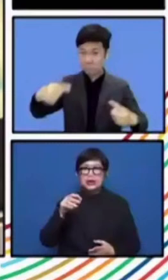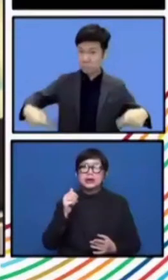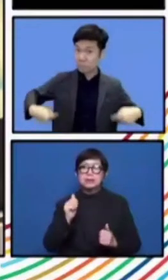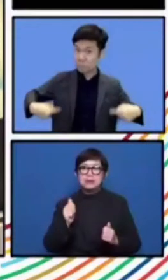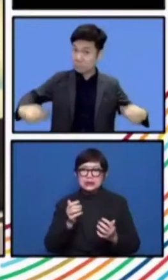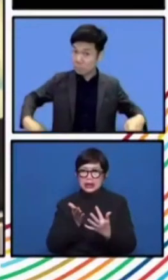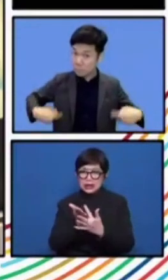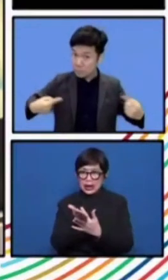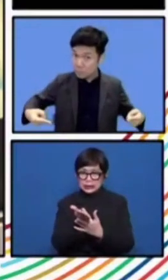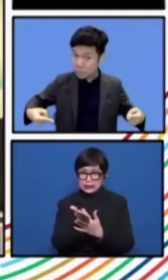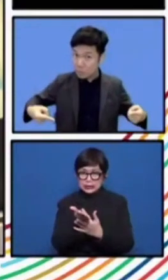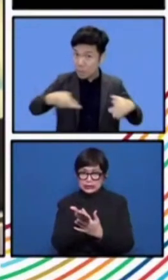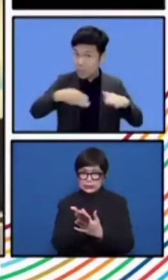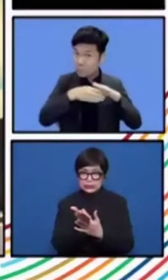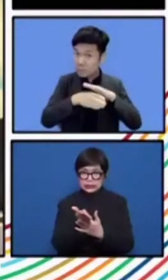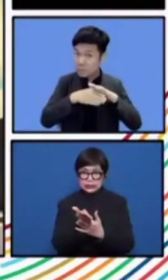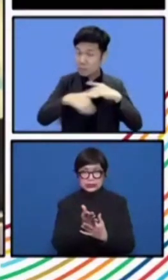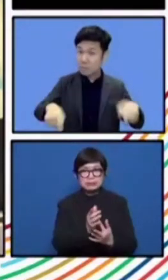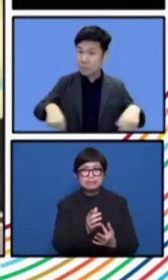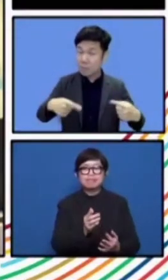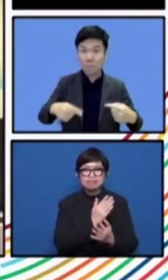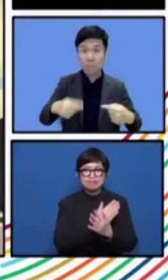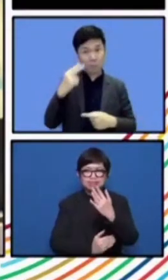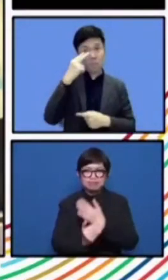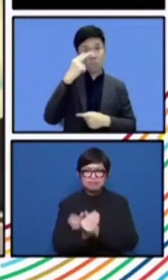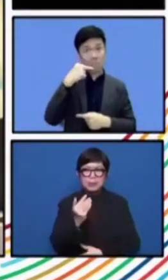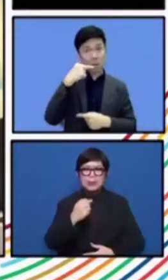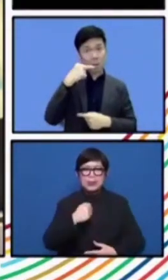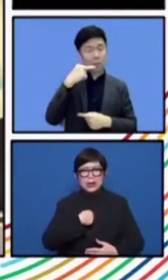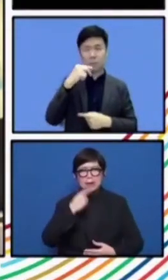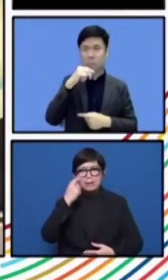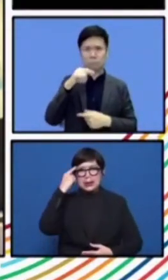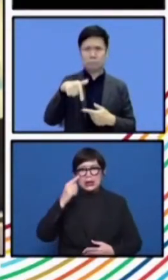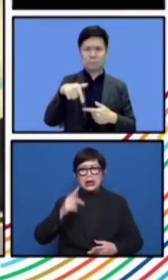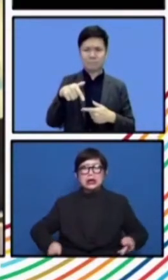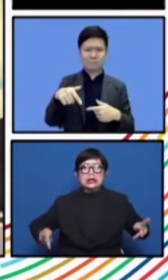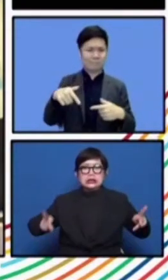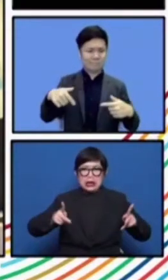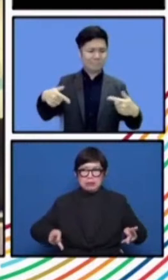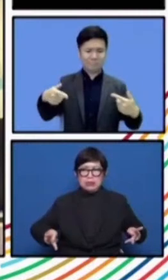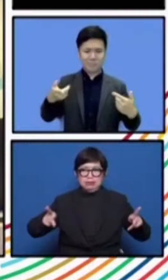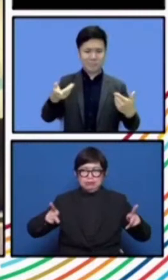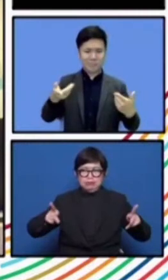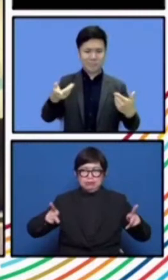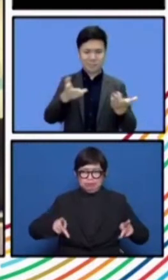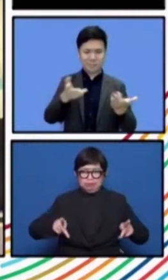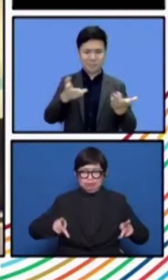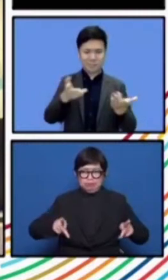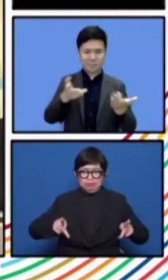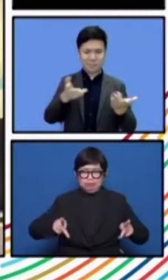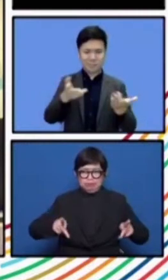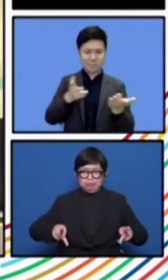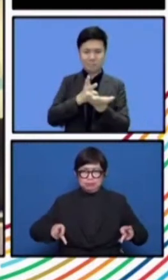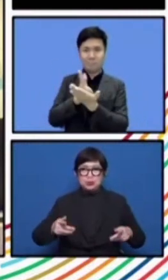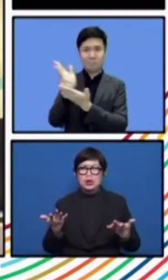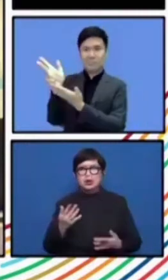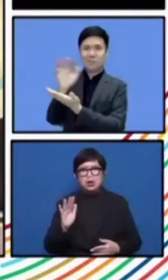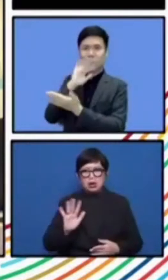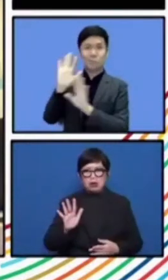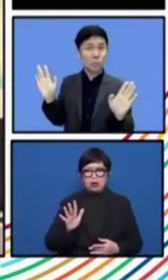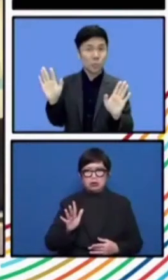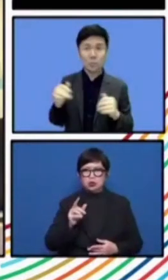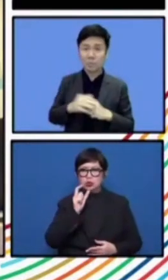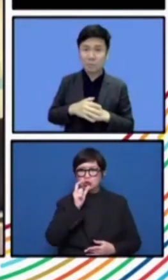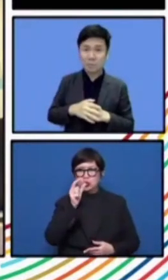you have a person with blindness it really doesn't require and when we're talking about communication I think people